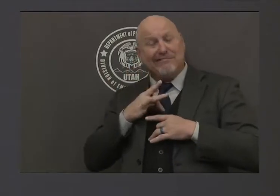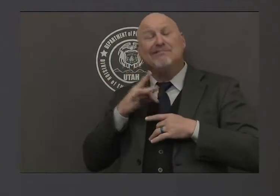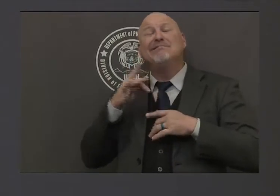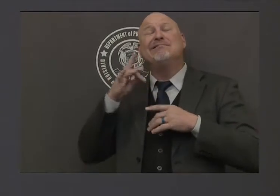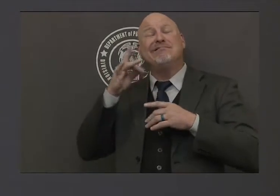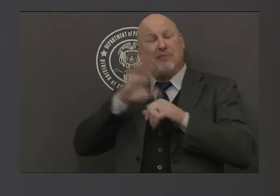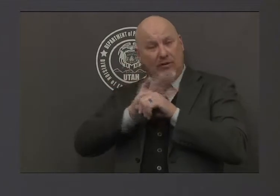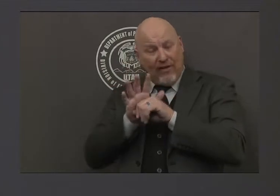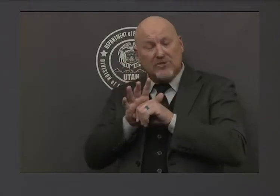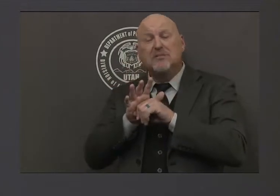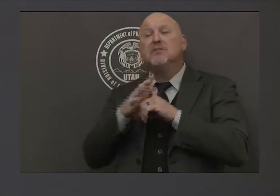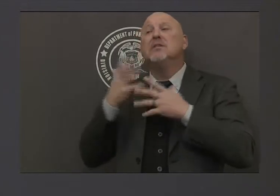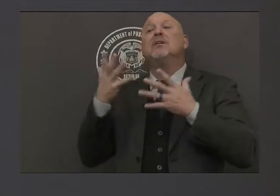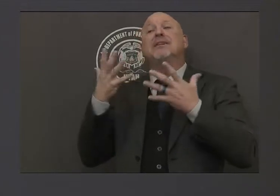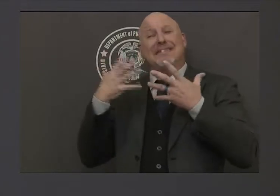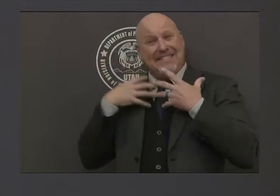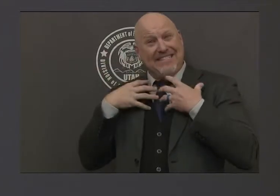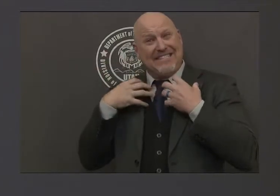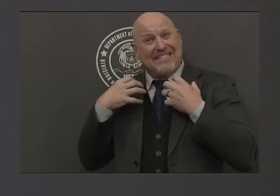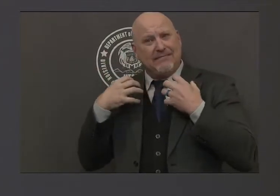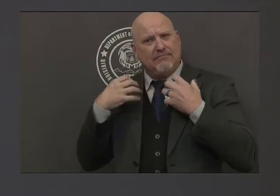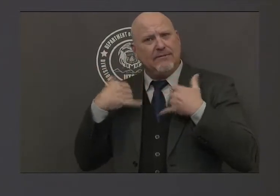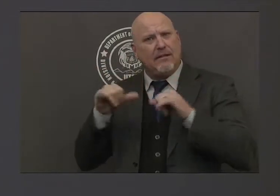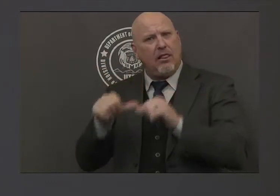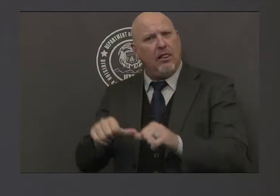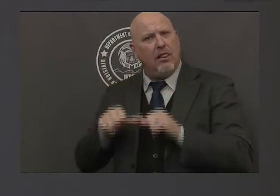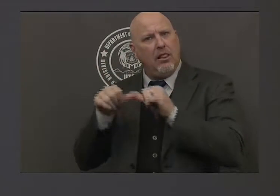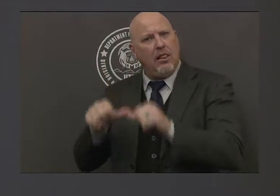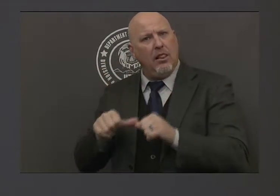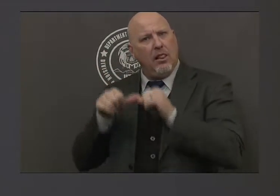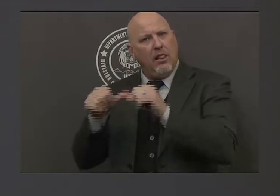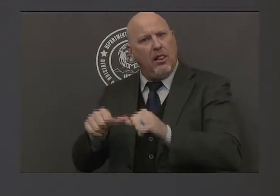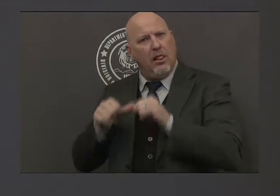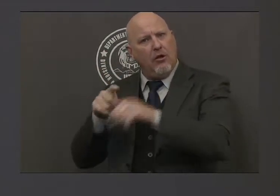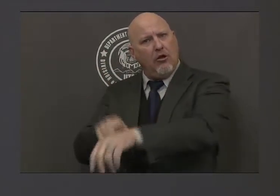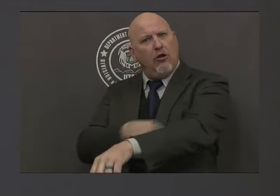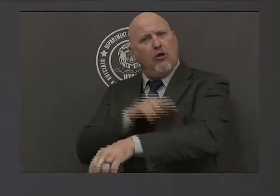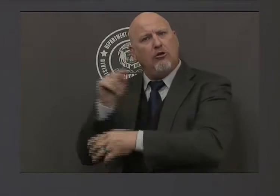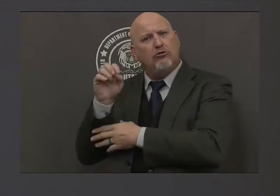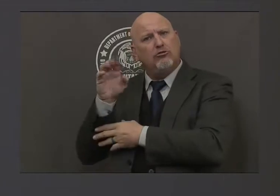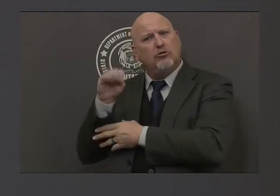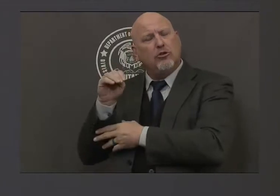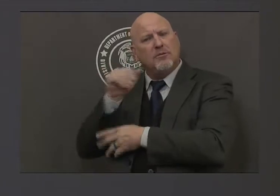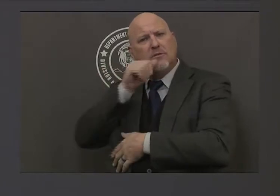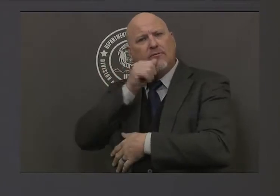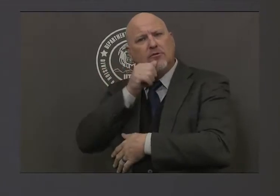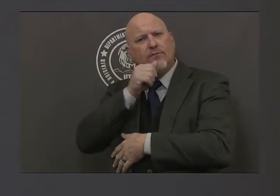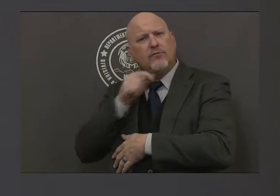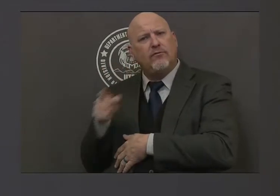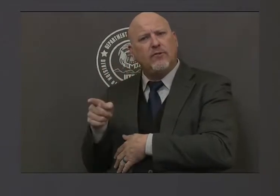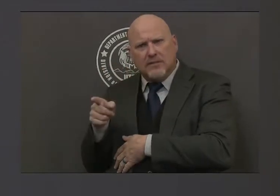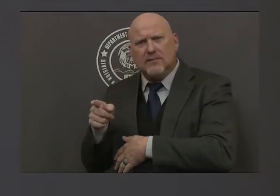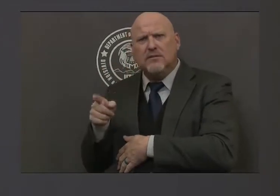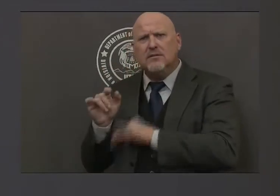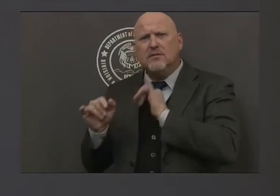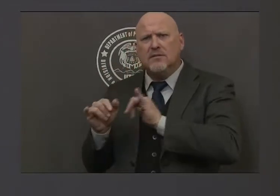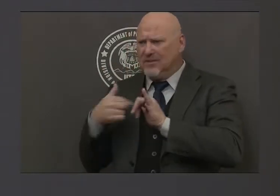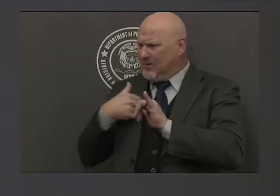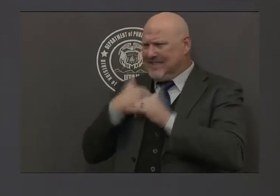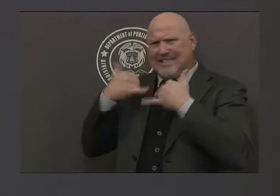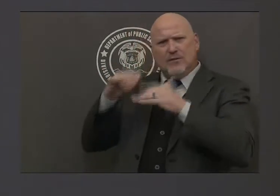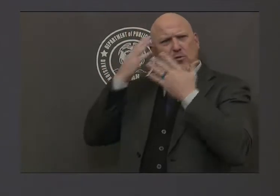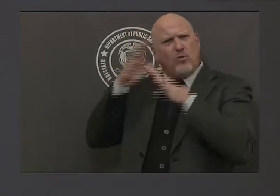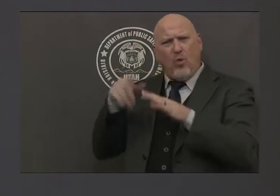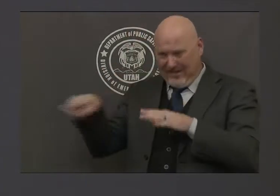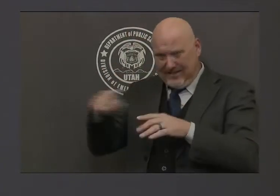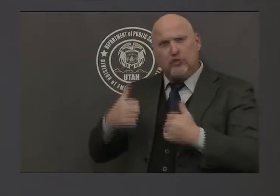we ought to remember. We don't know a lot about this coronavirus. We're learning as we go. There's still a lot that we don't know. But